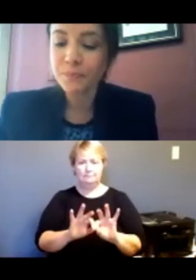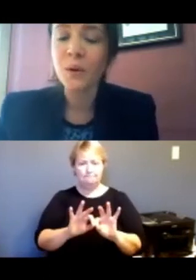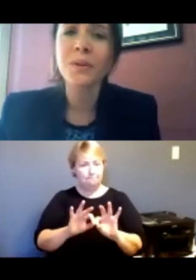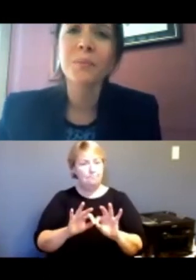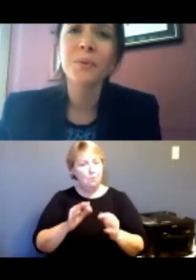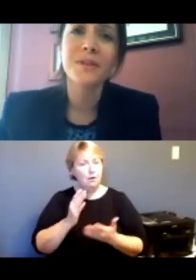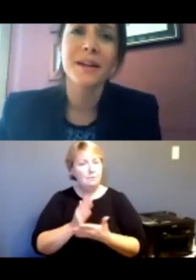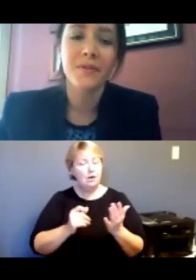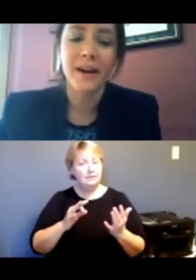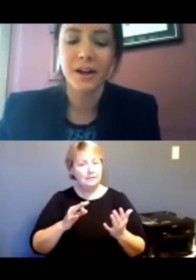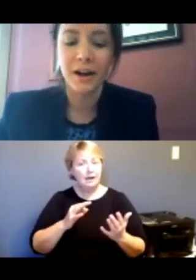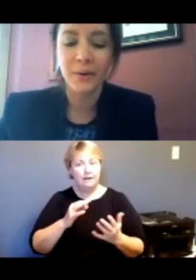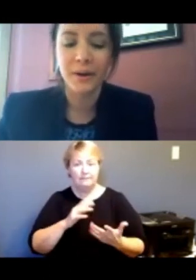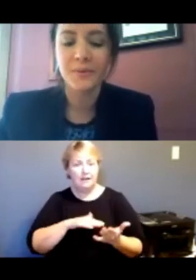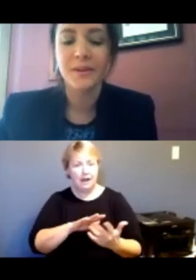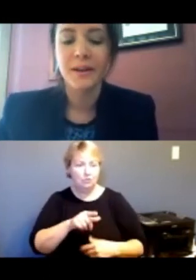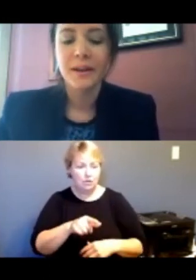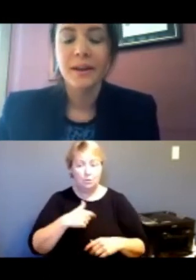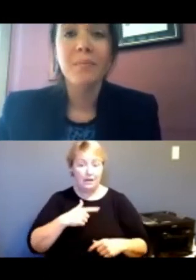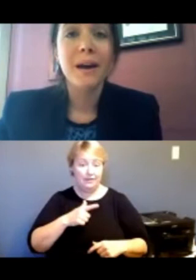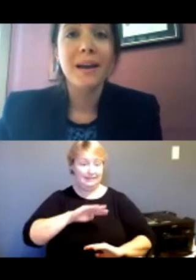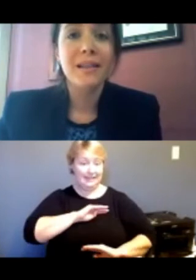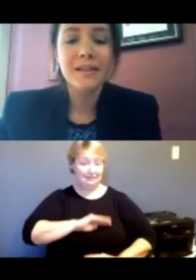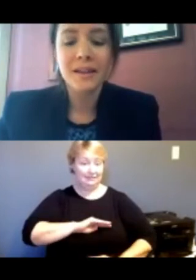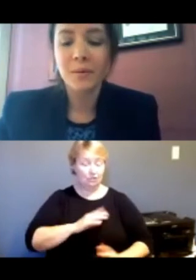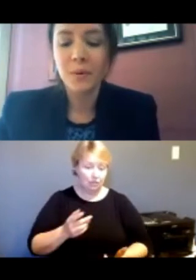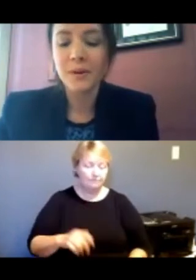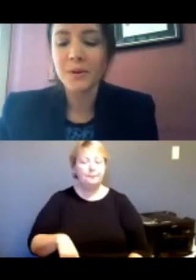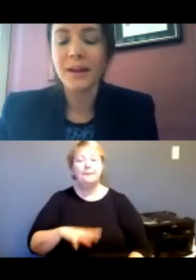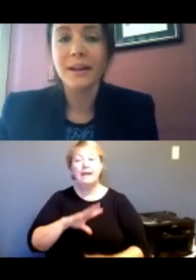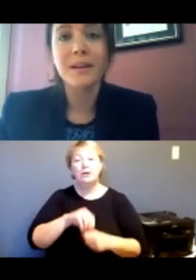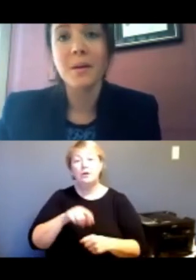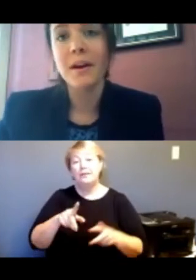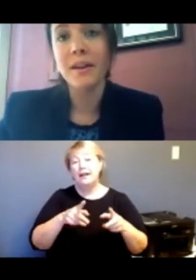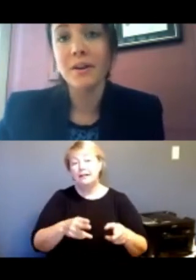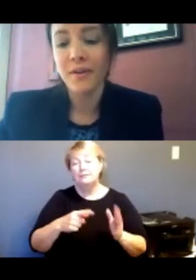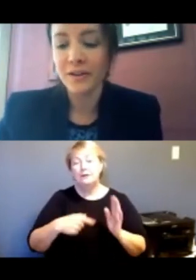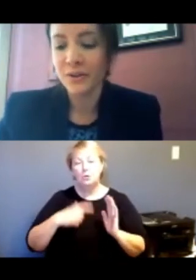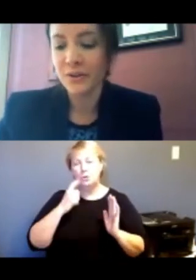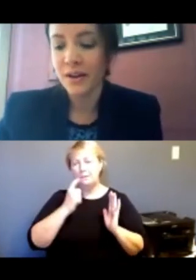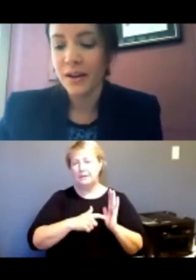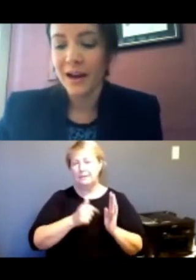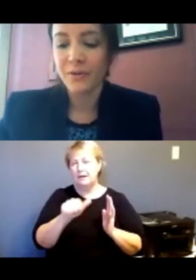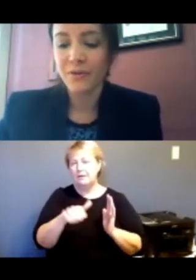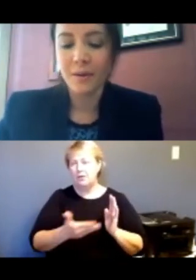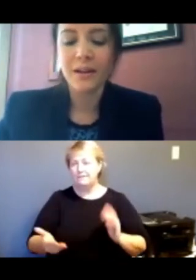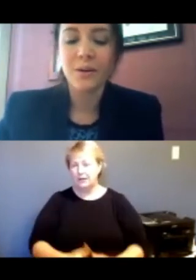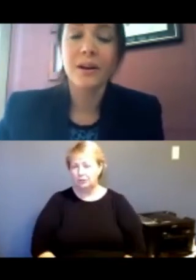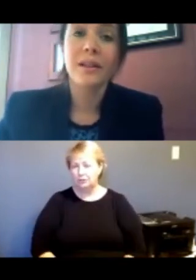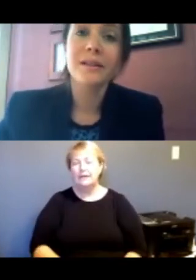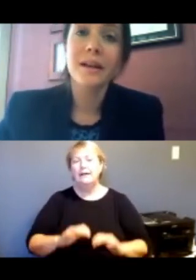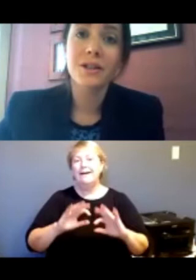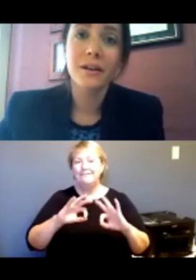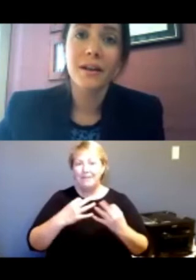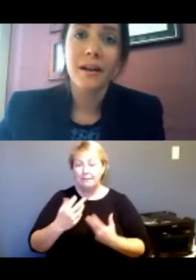encounter with improved satisfaction and outcomes. Embedded in this clip, you also likely picked up on other factors. How are family